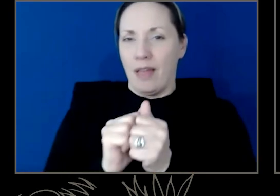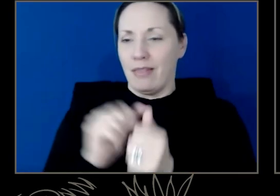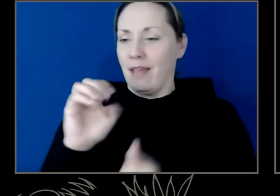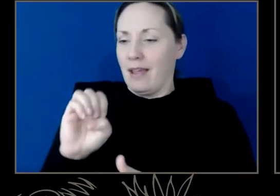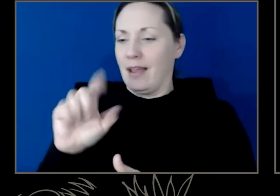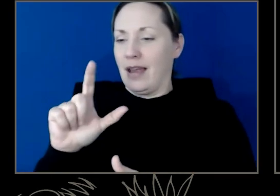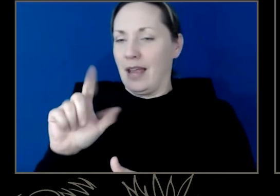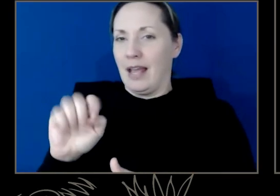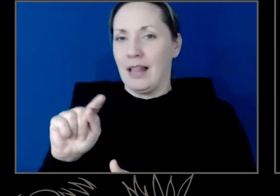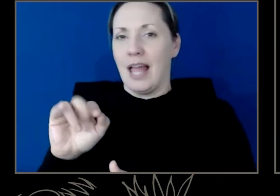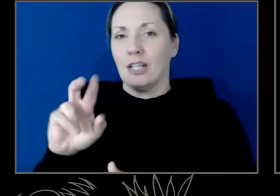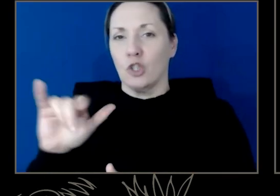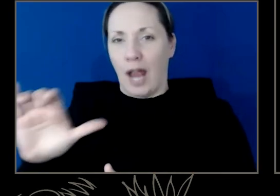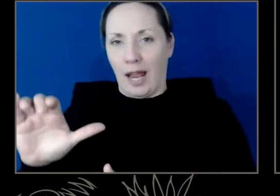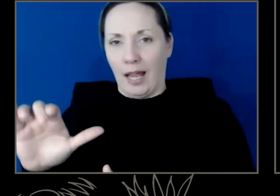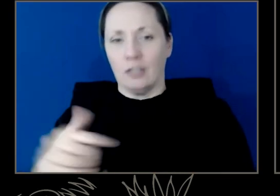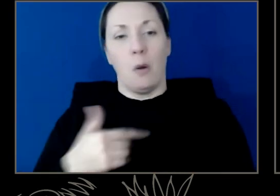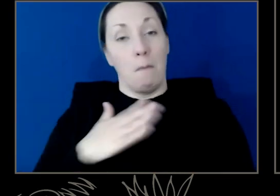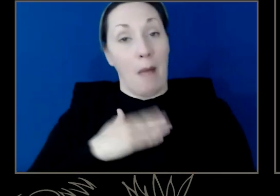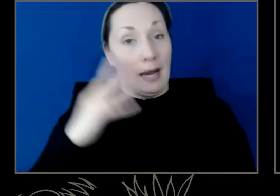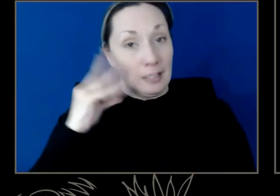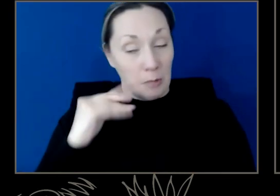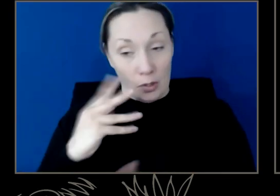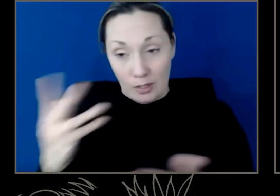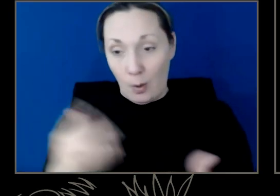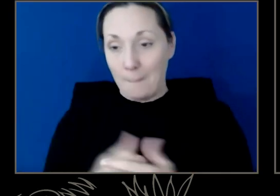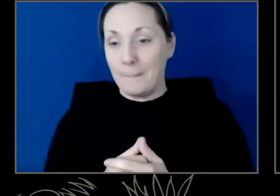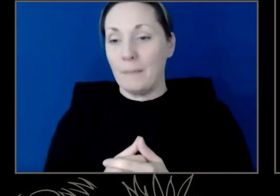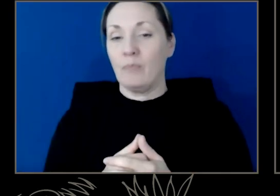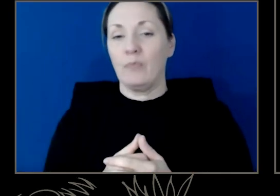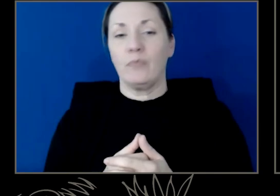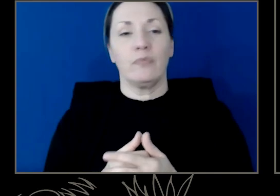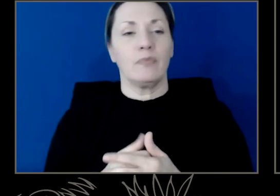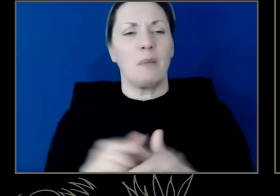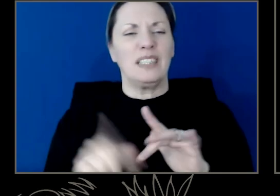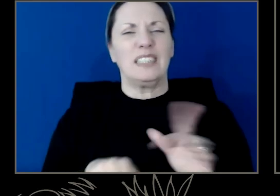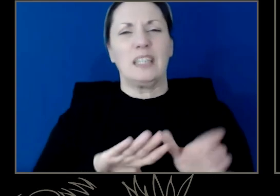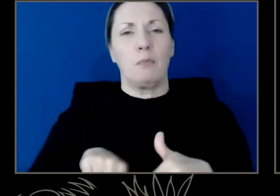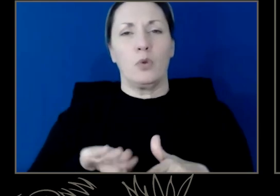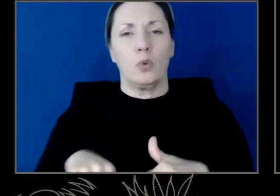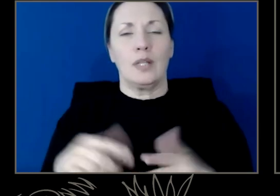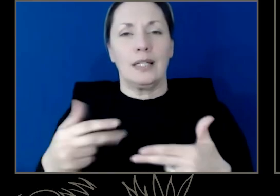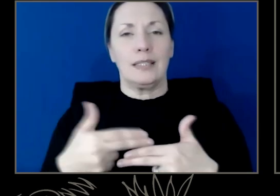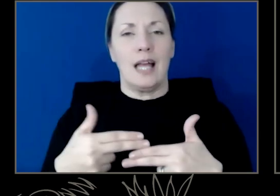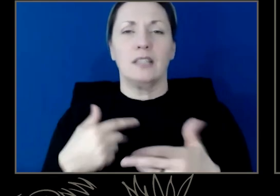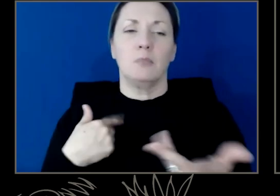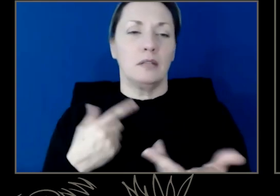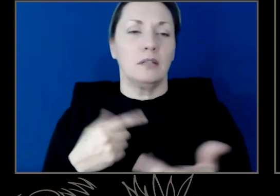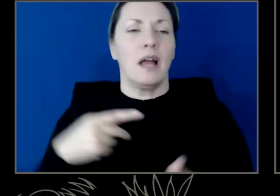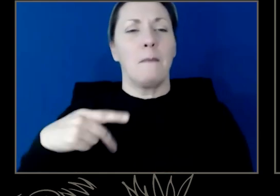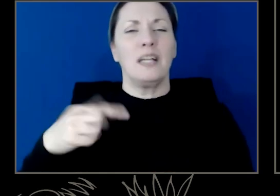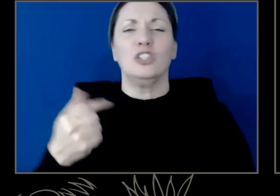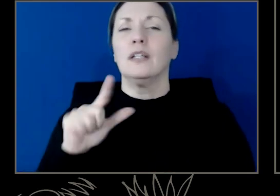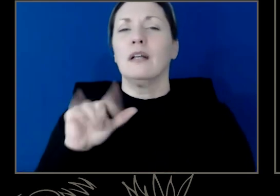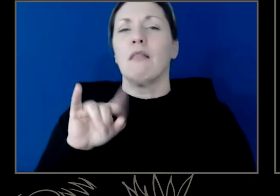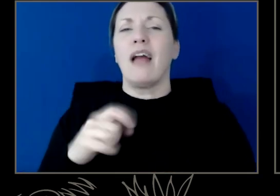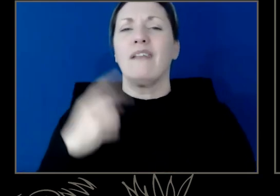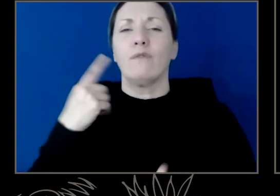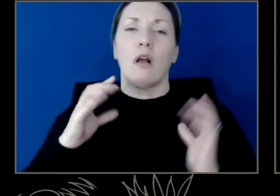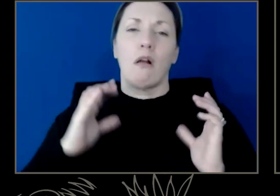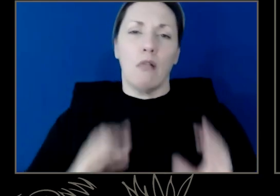to say of my experience. I'm going to skip through these slides. But basically, pglite on the client is